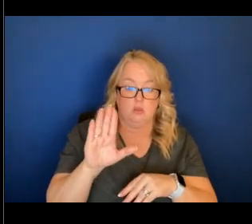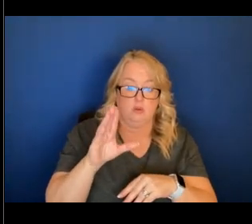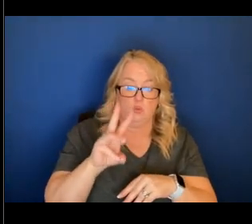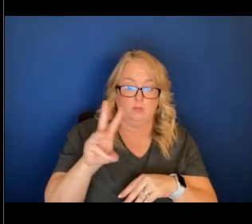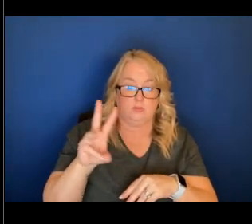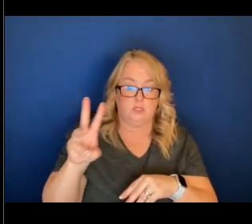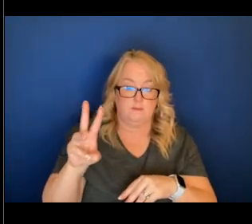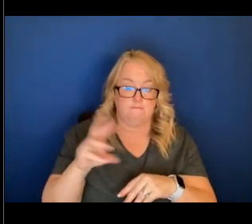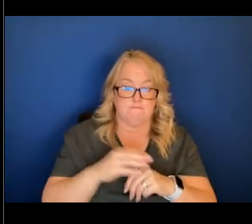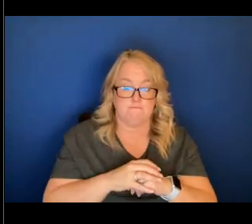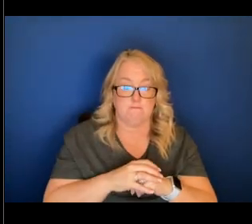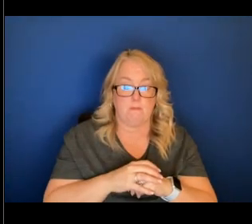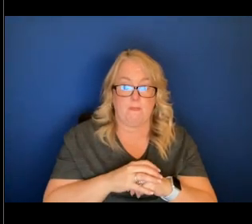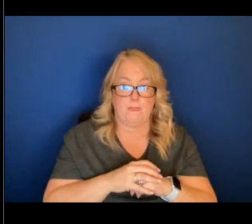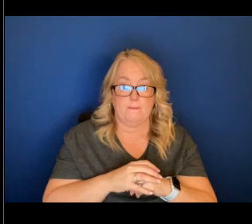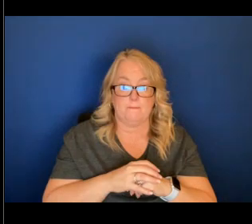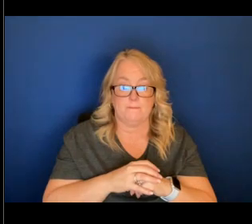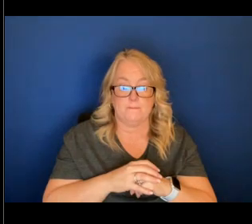on HUD's website.